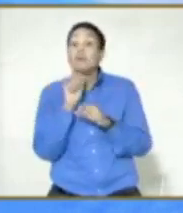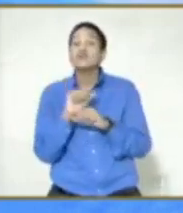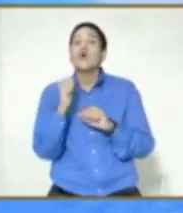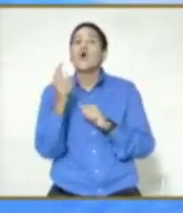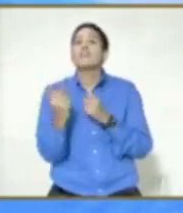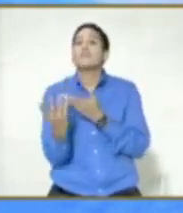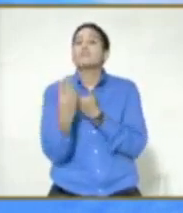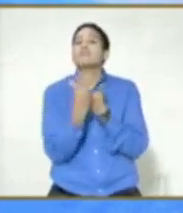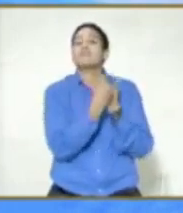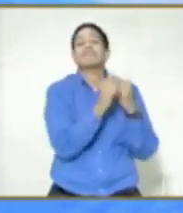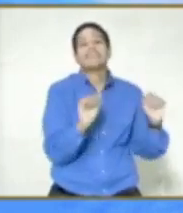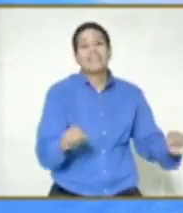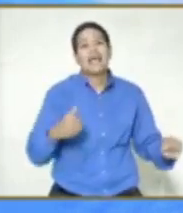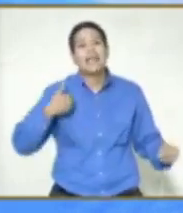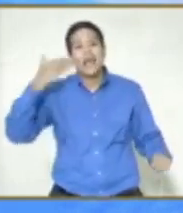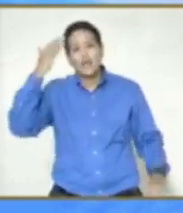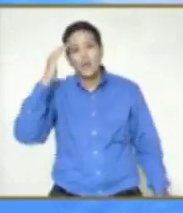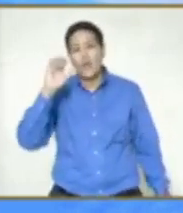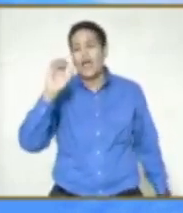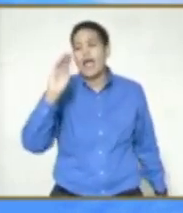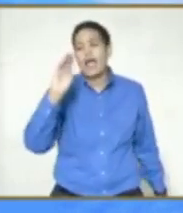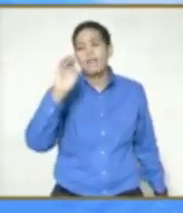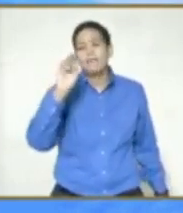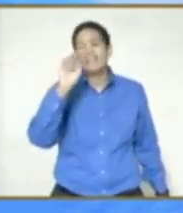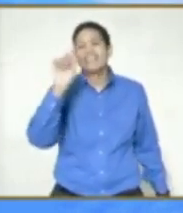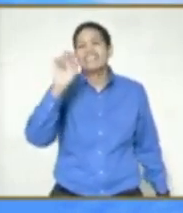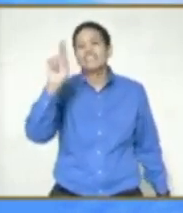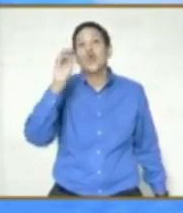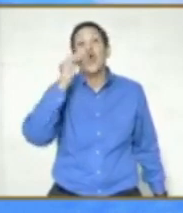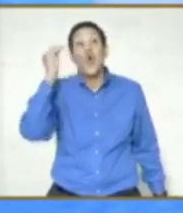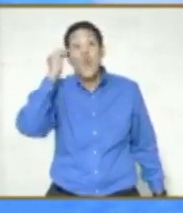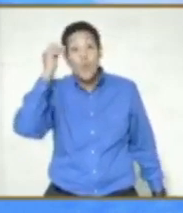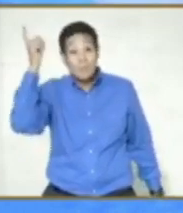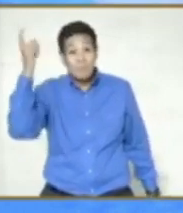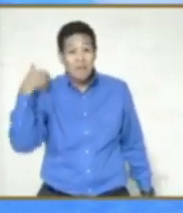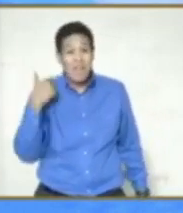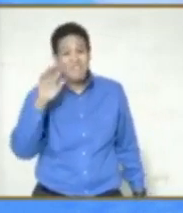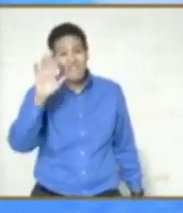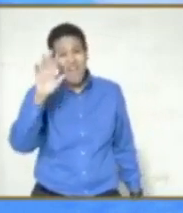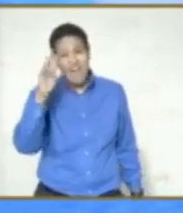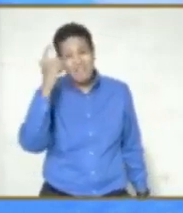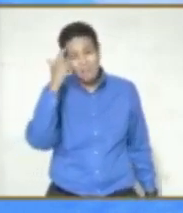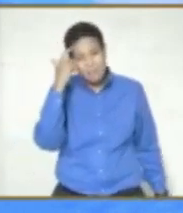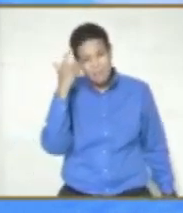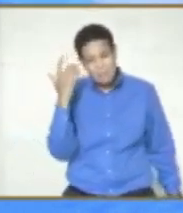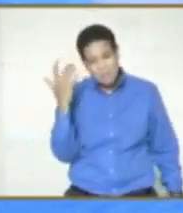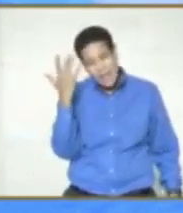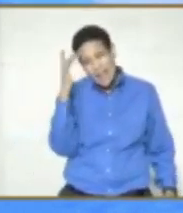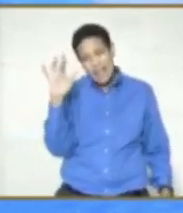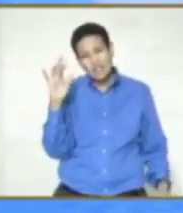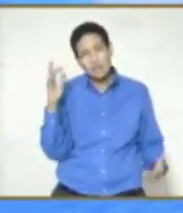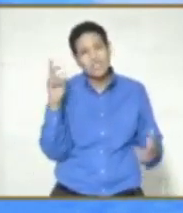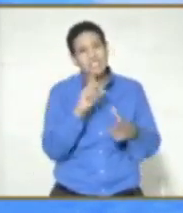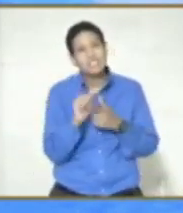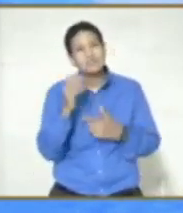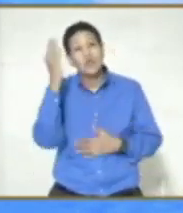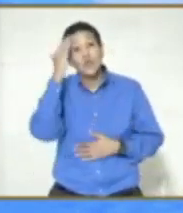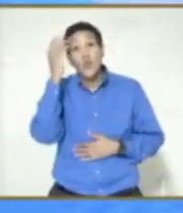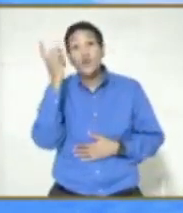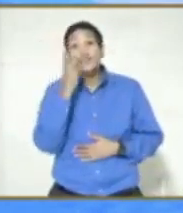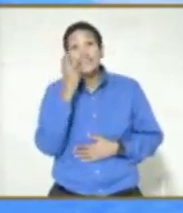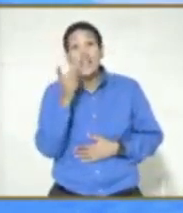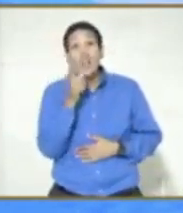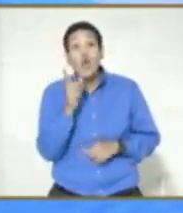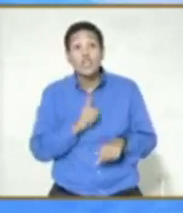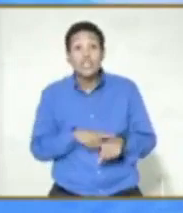get. I know also at Ebenezer Home, there are about 5 mentally challenged persons who just know when it's dinner time or lunchtime,